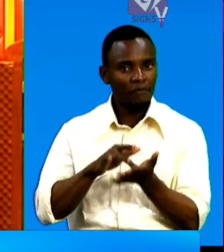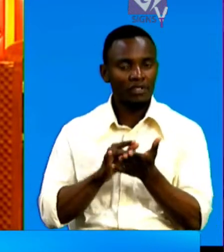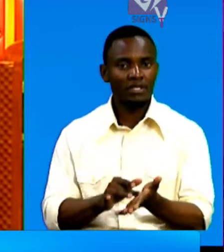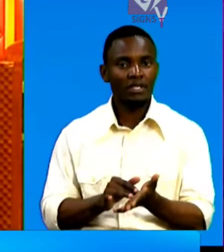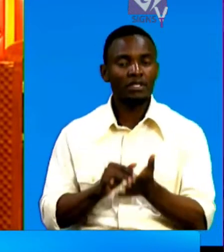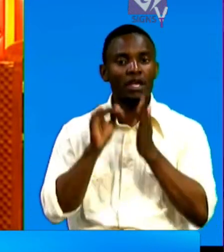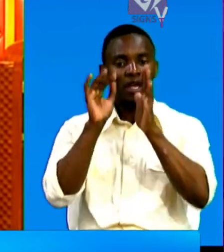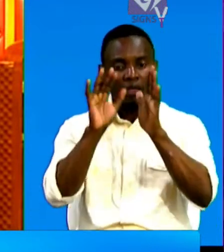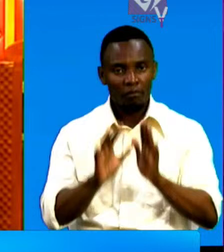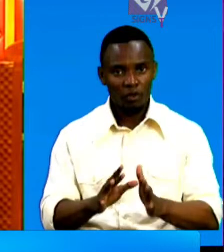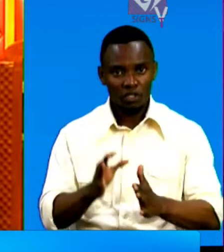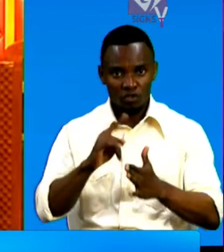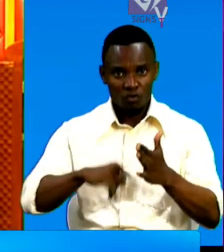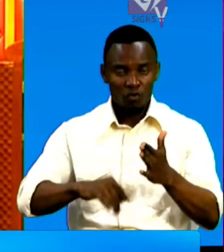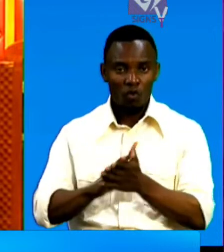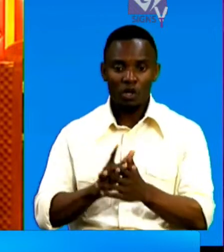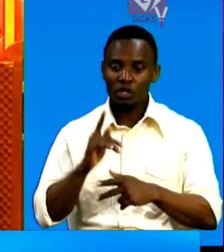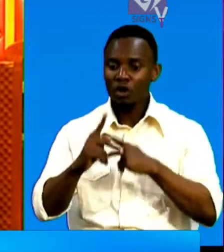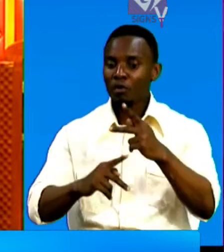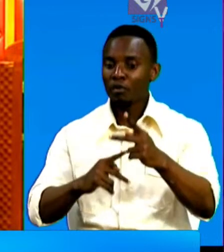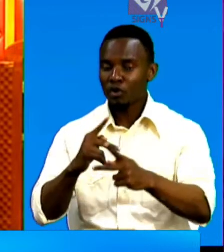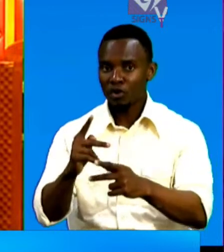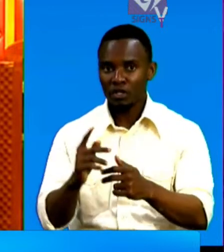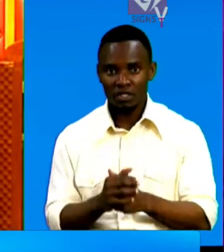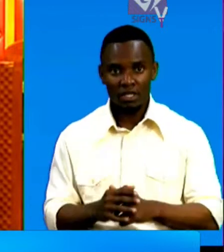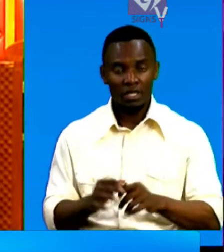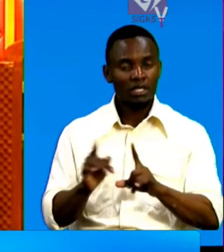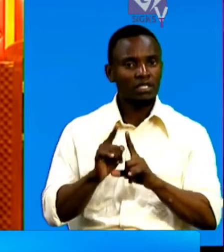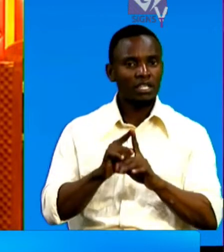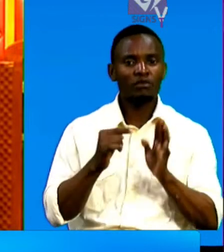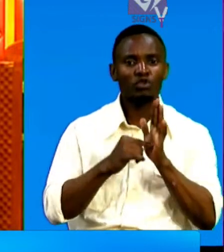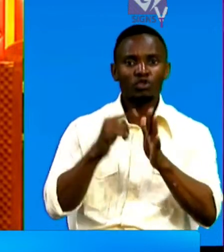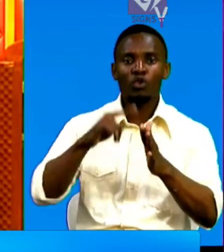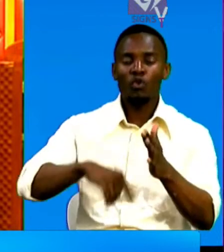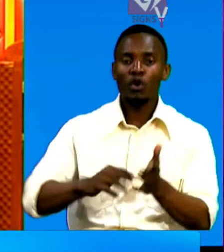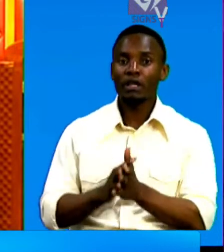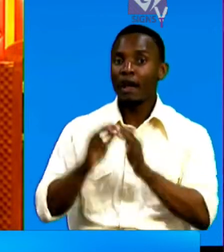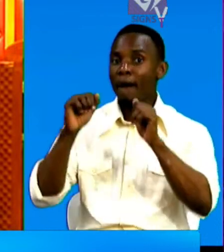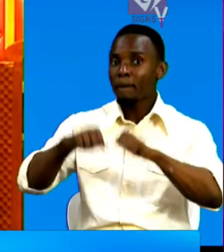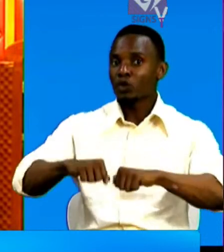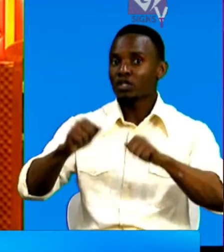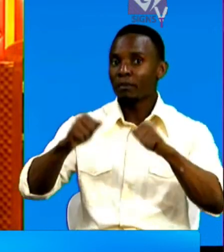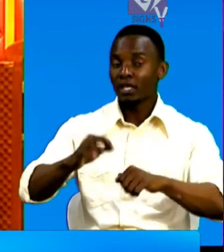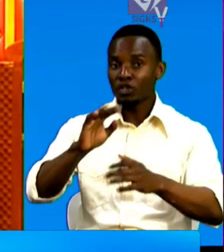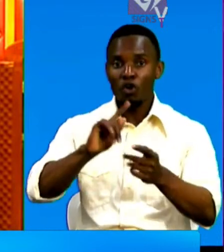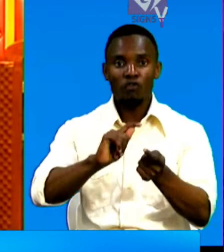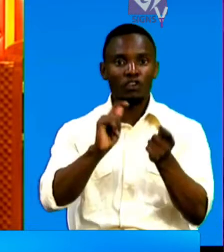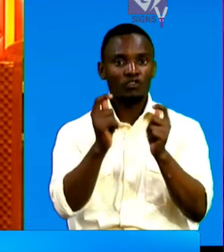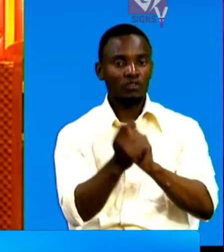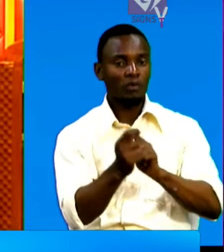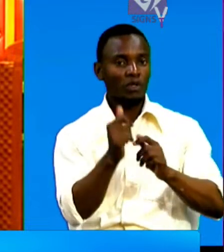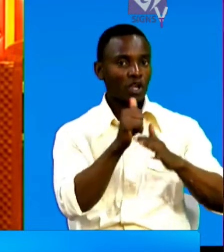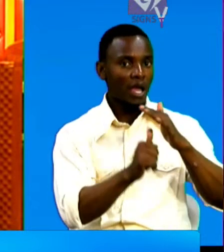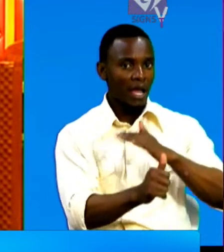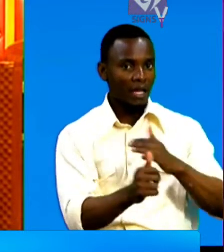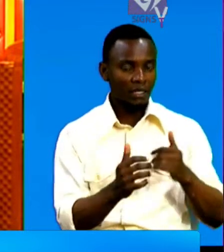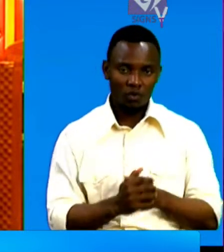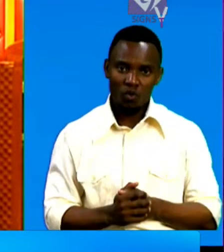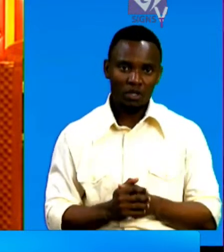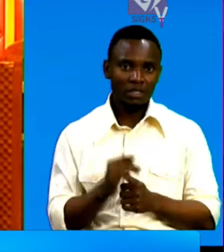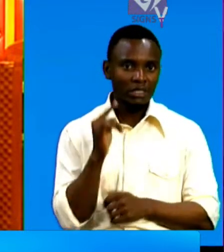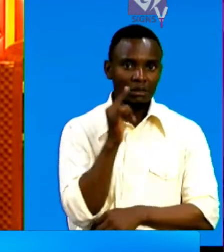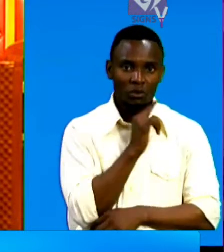of our progress, underscore the possibility of transformation under daunting conditions,